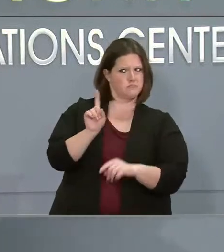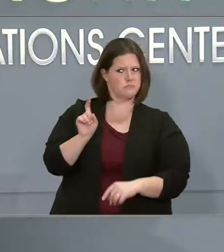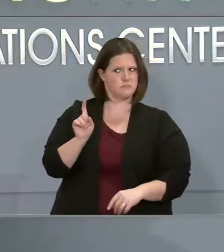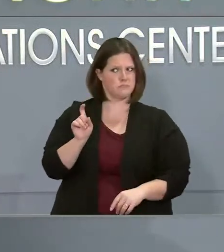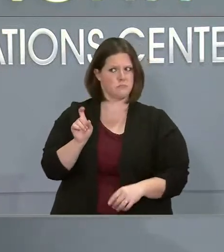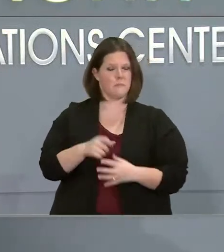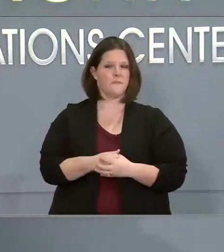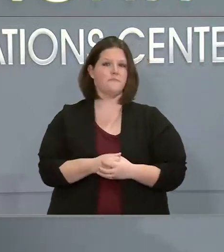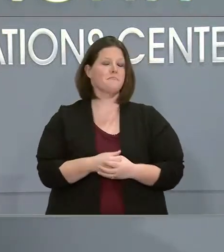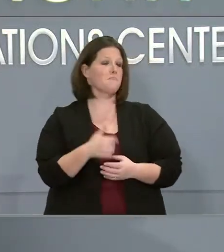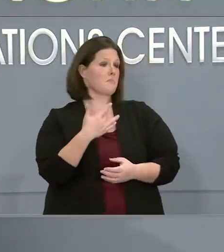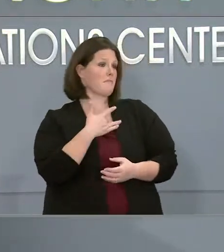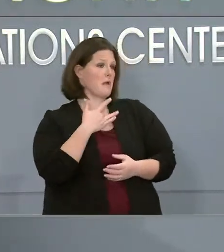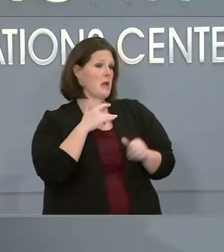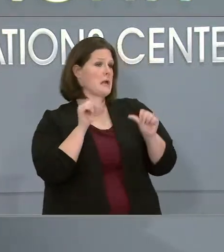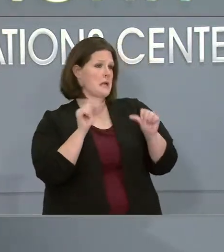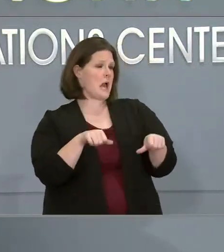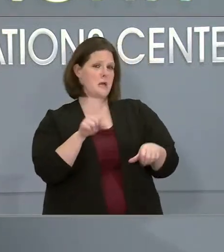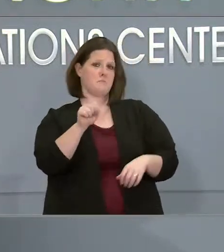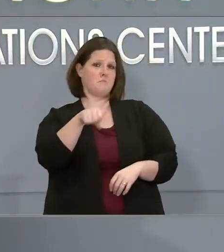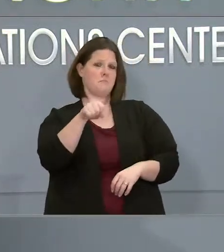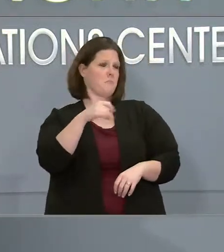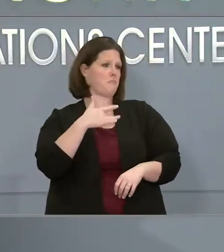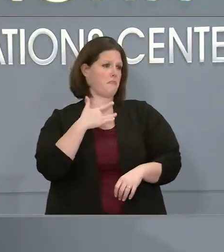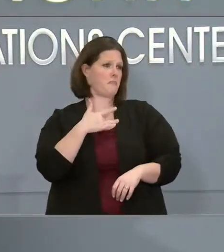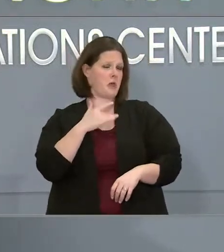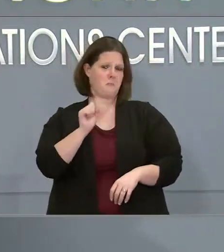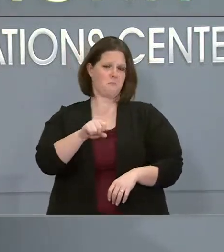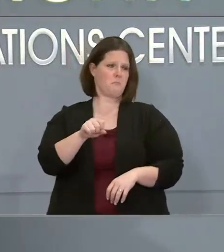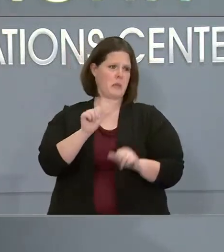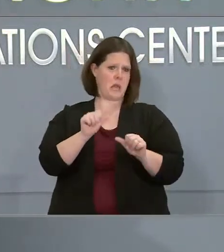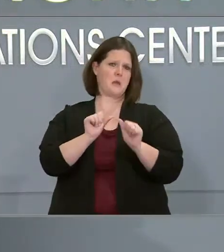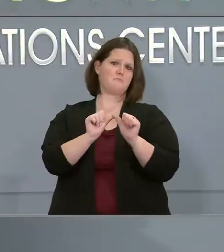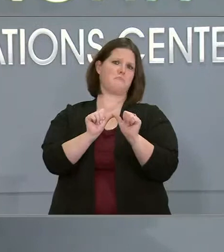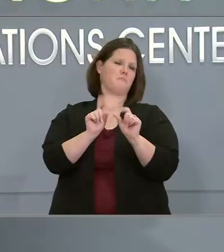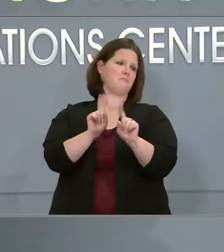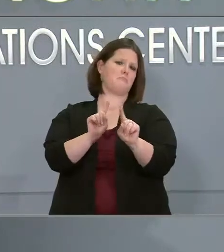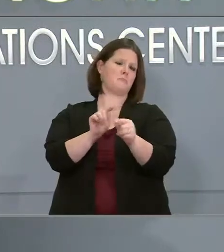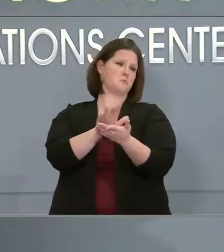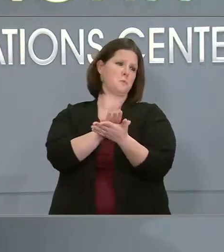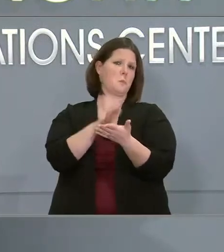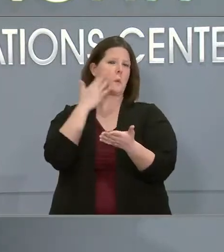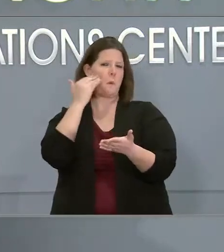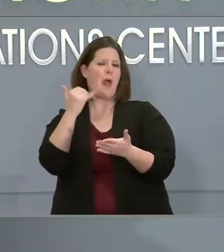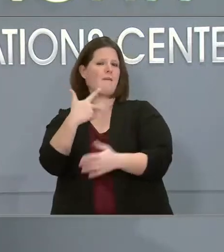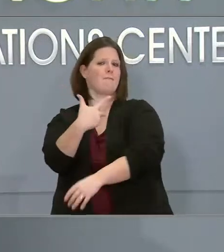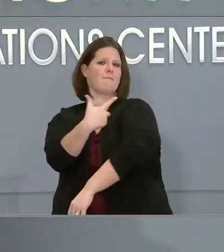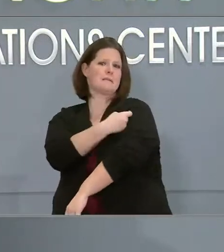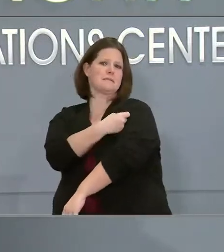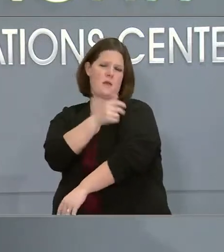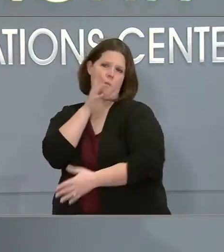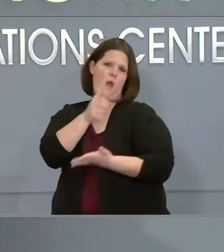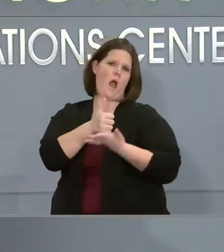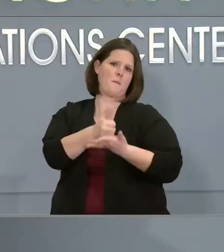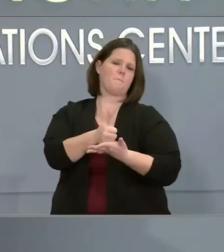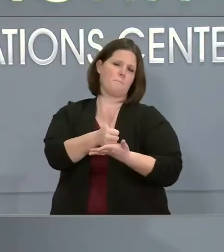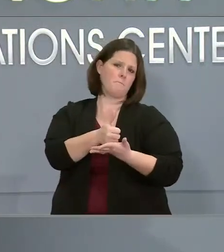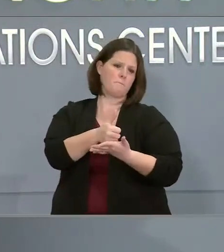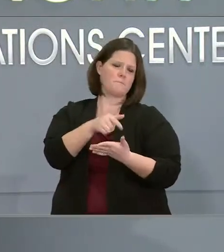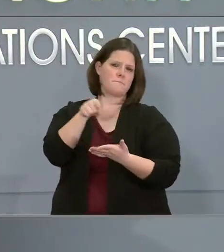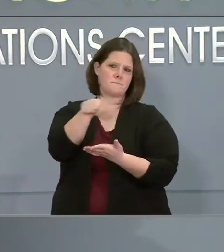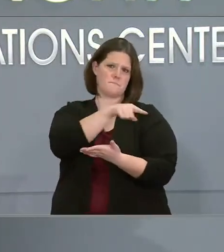my level of confidence is strong that vaccinations are going to continue to be the way out of this